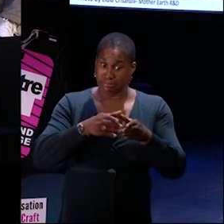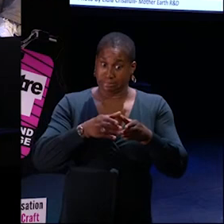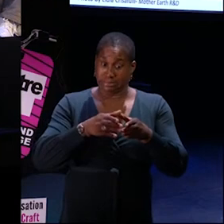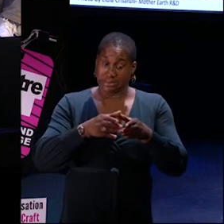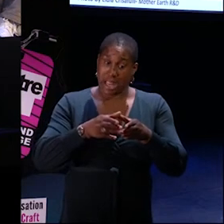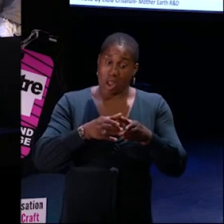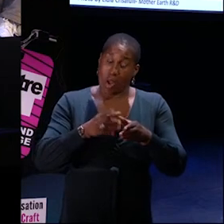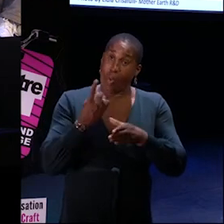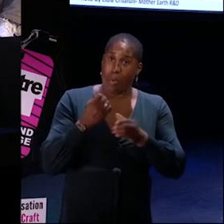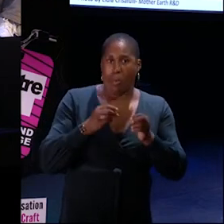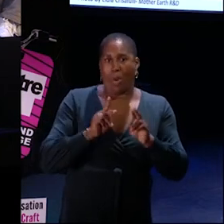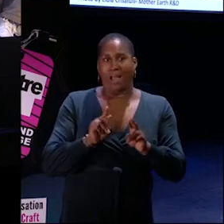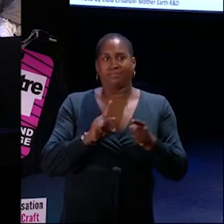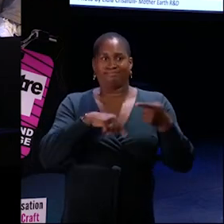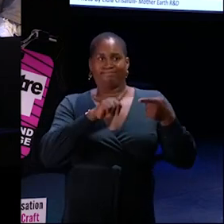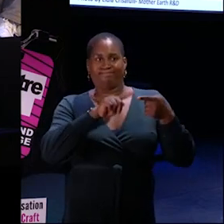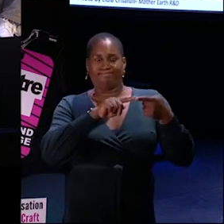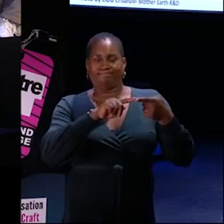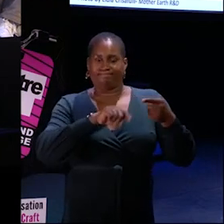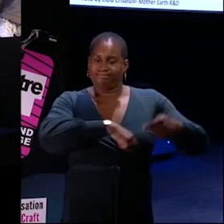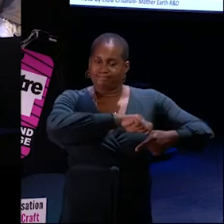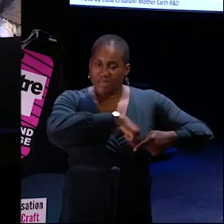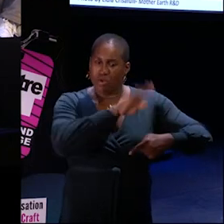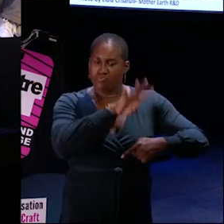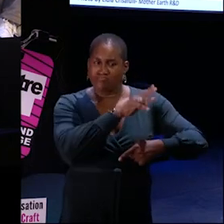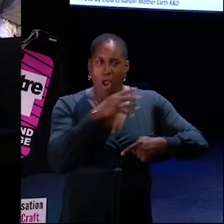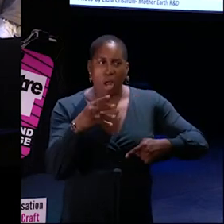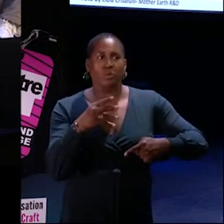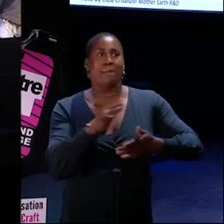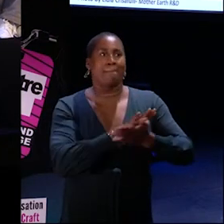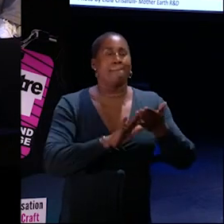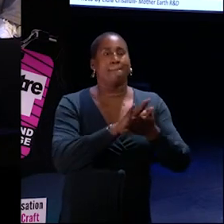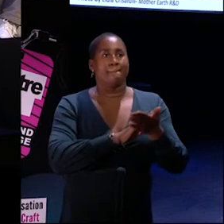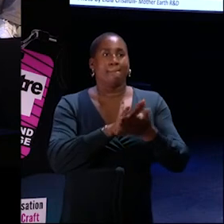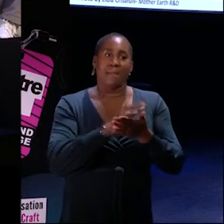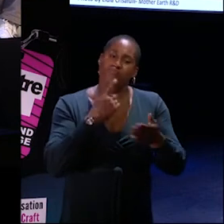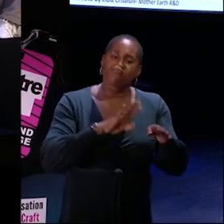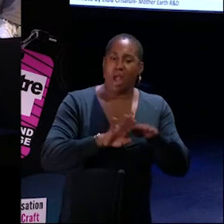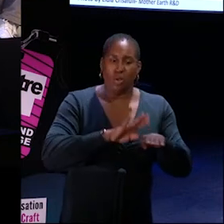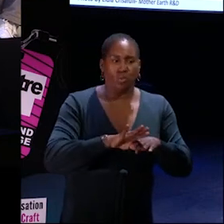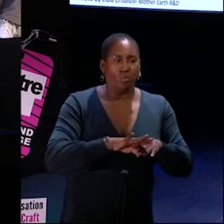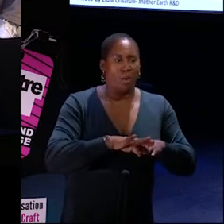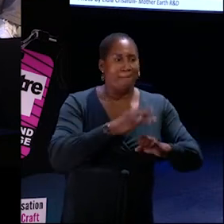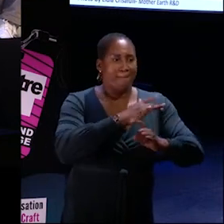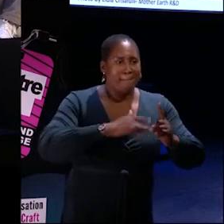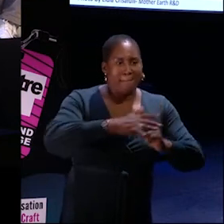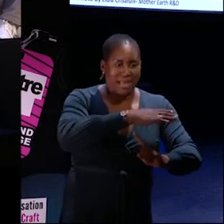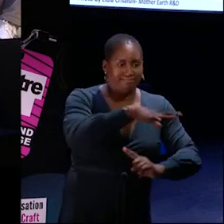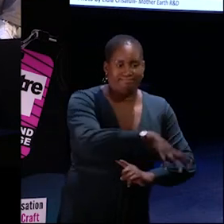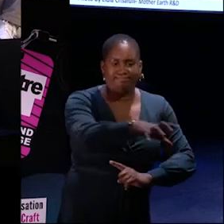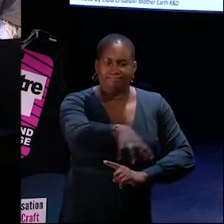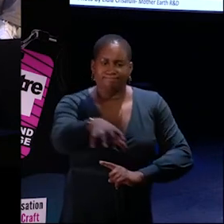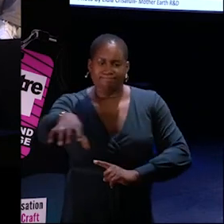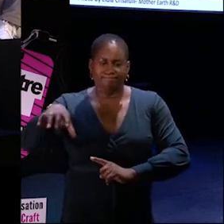a cooking rota, and only rehearsing in places that had kitchens, which is just a generally lovely thing to do.